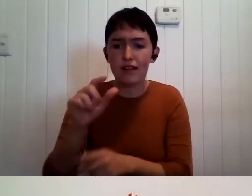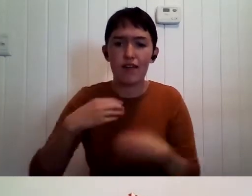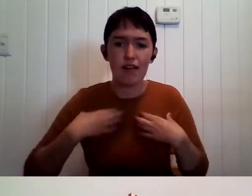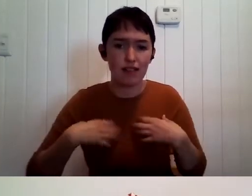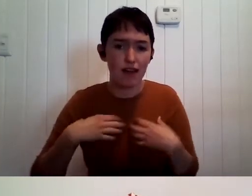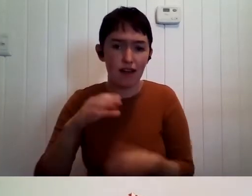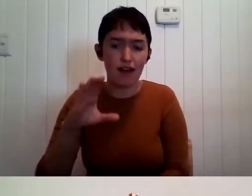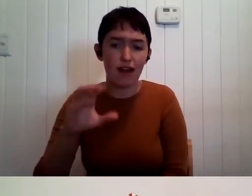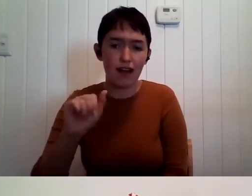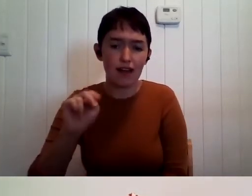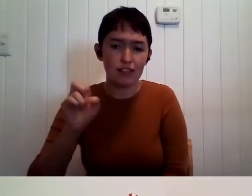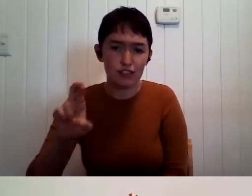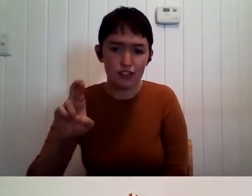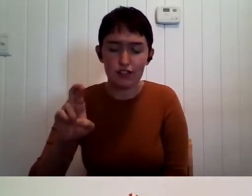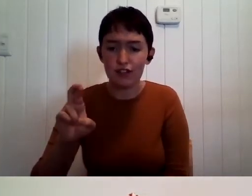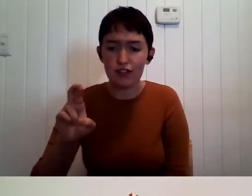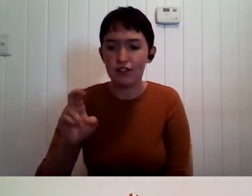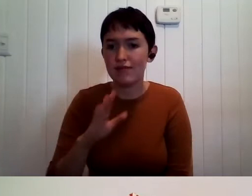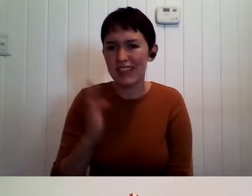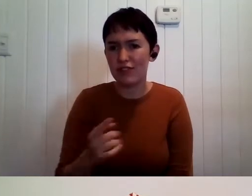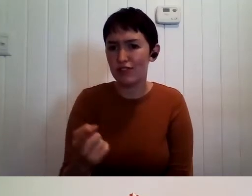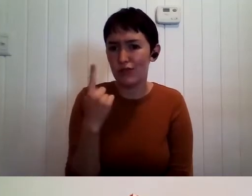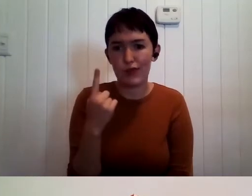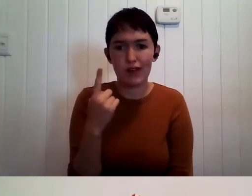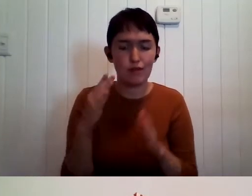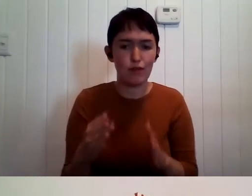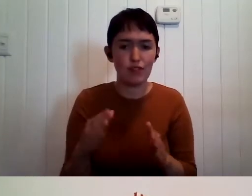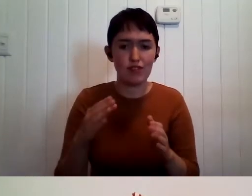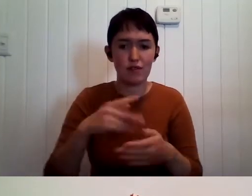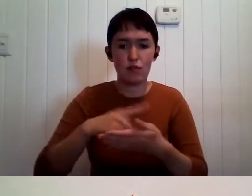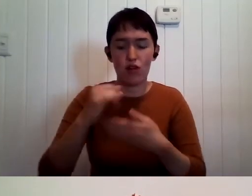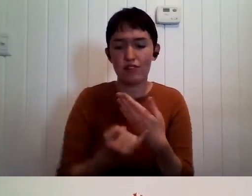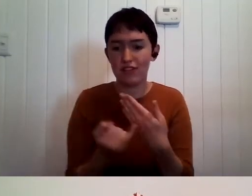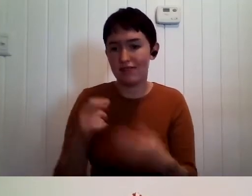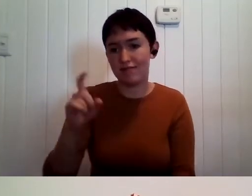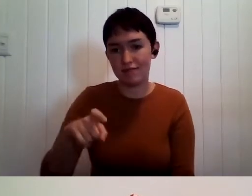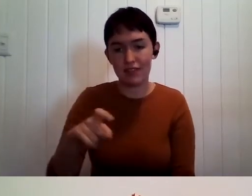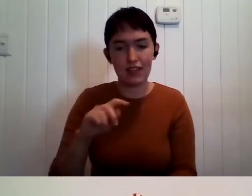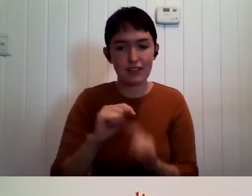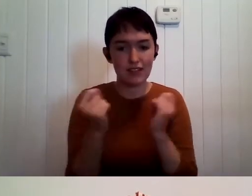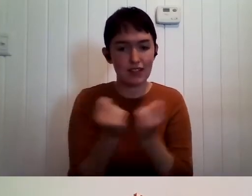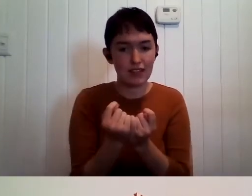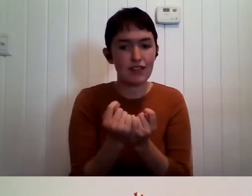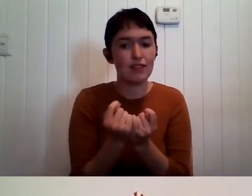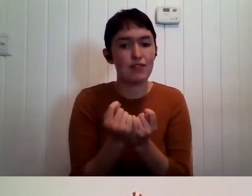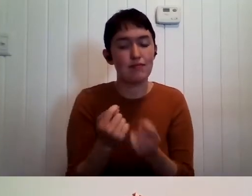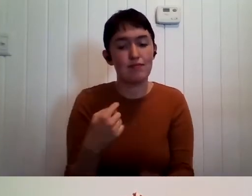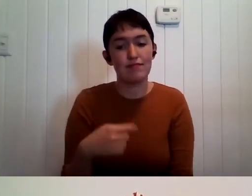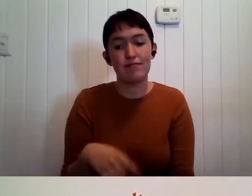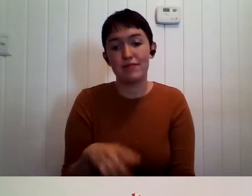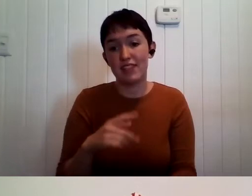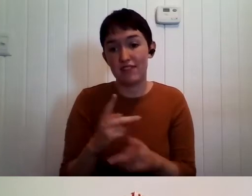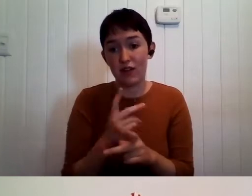it's never just a one-person project. You always need a team to be able to figure out our world's greatest